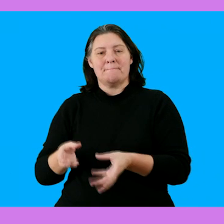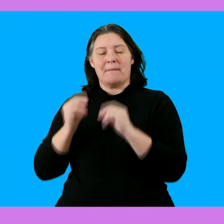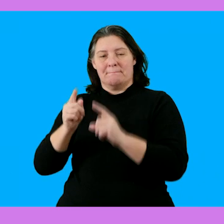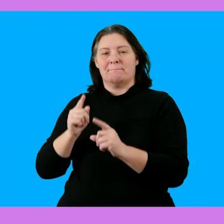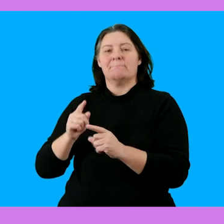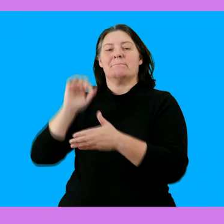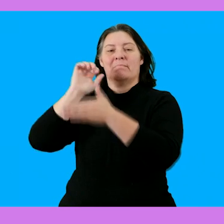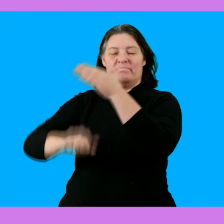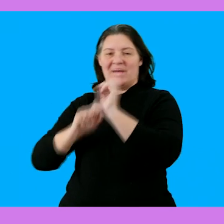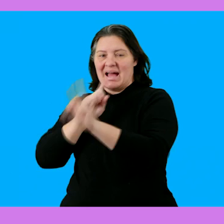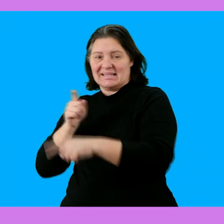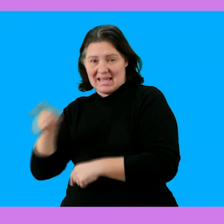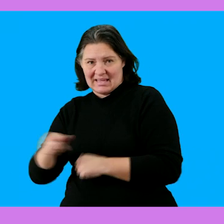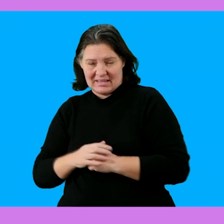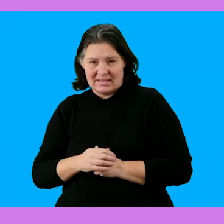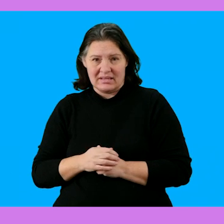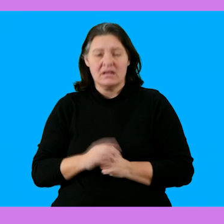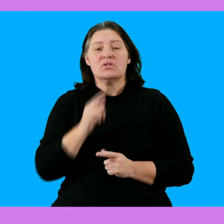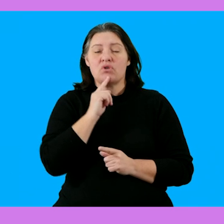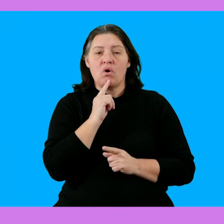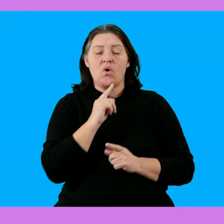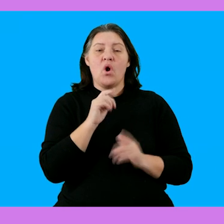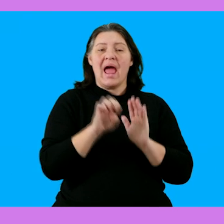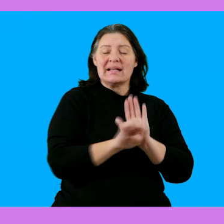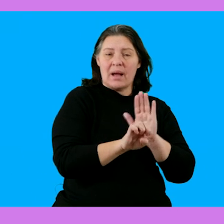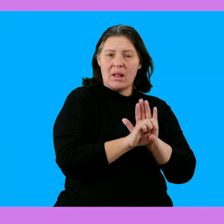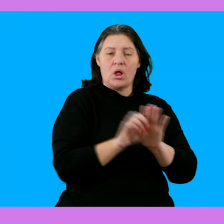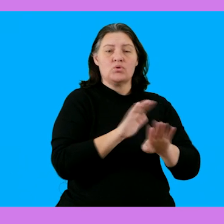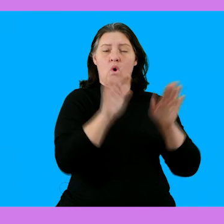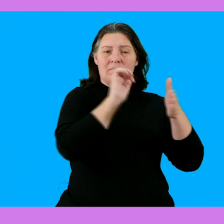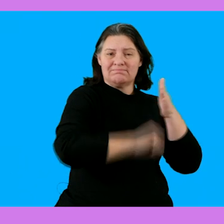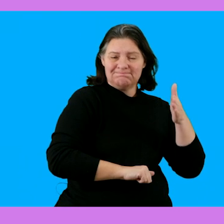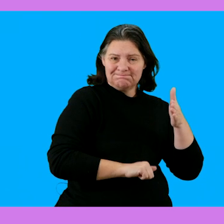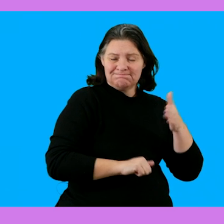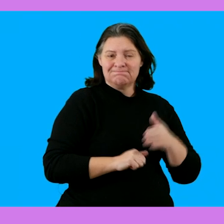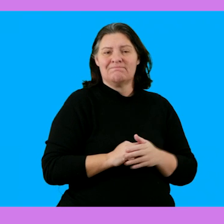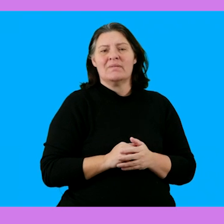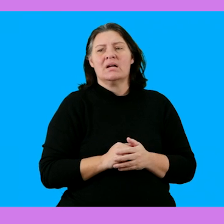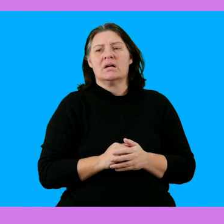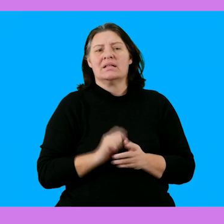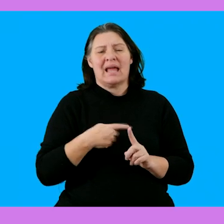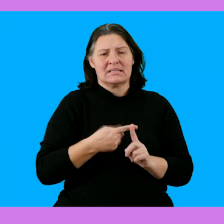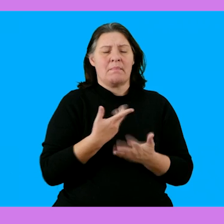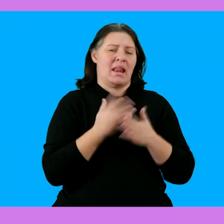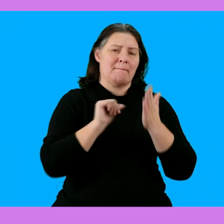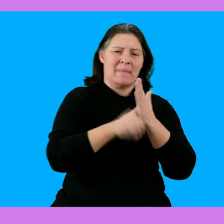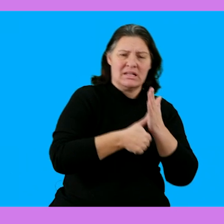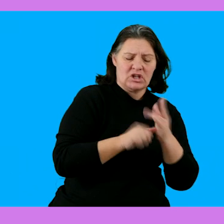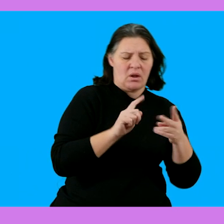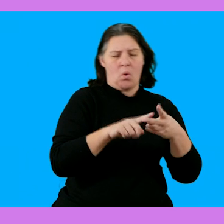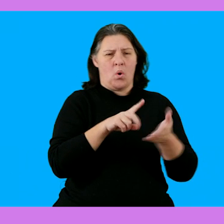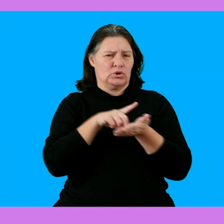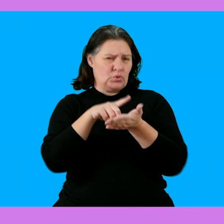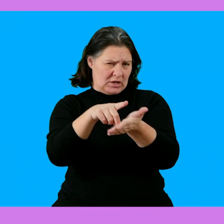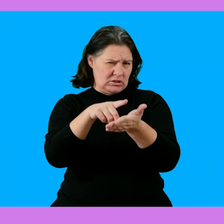your taxable income. Then examples of non-taxable deductions will be pension fund or a